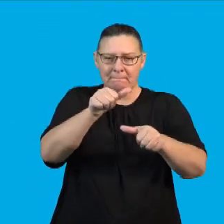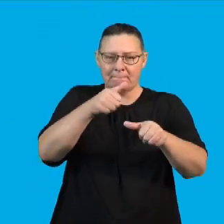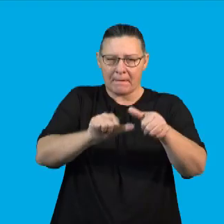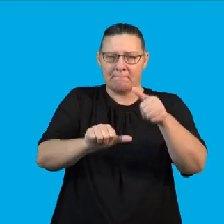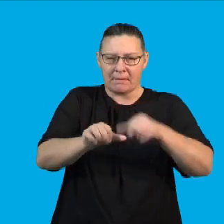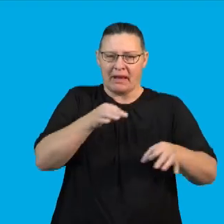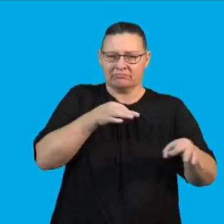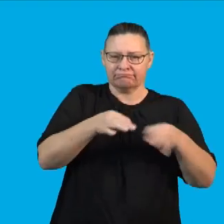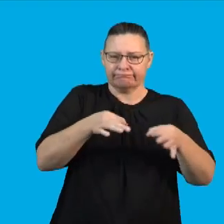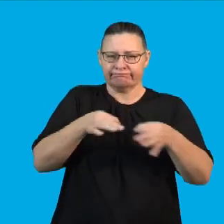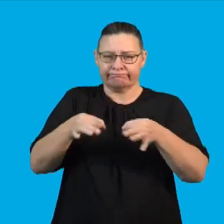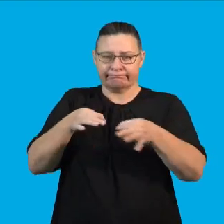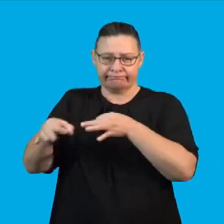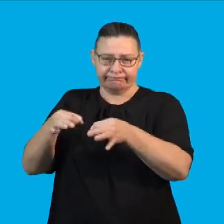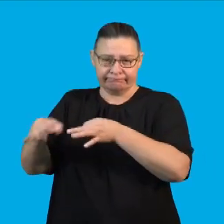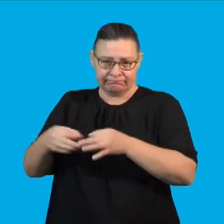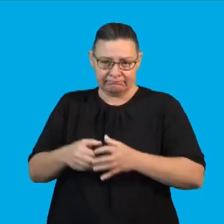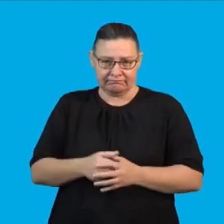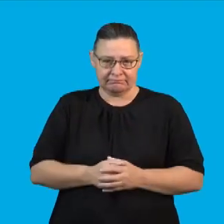we proceed.